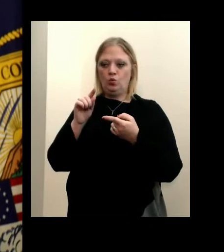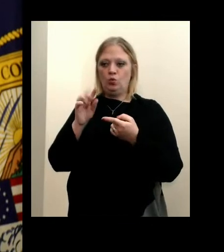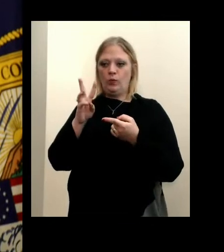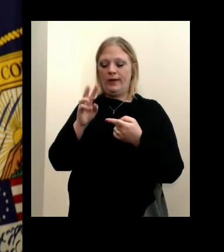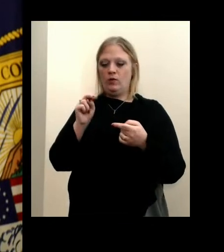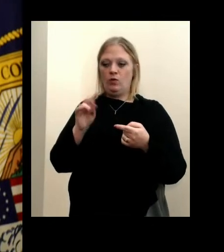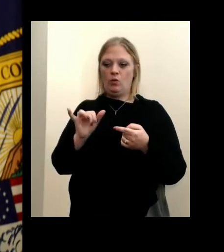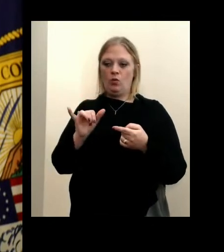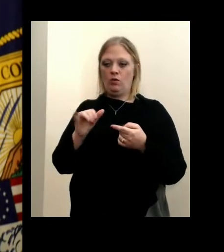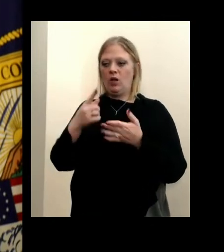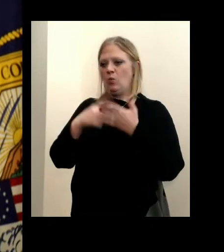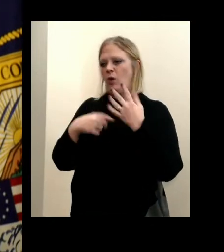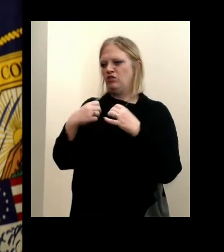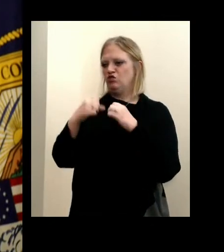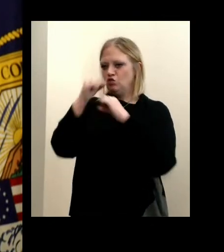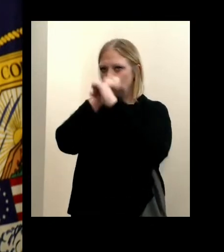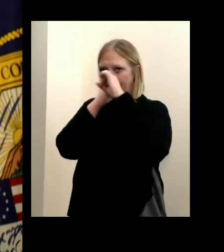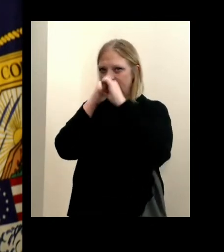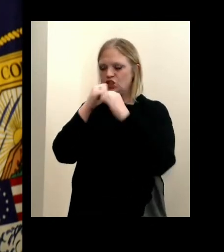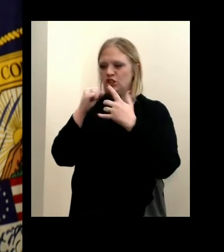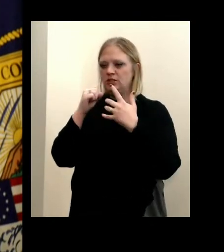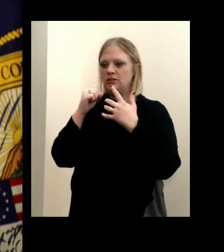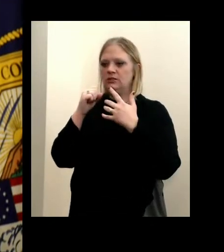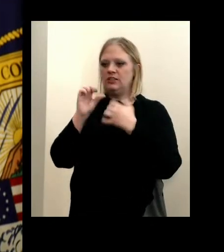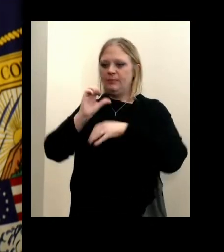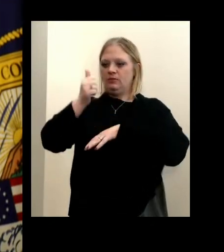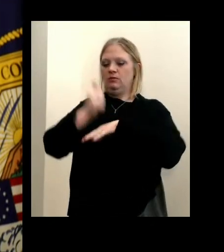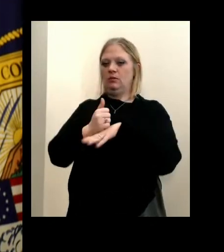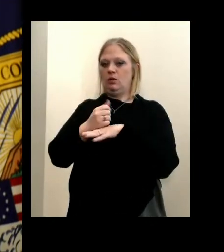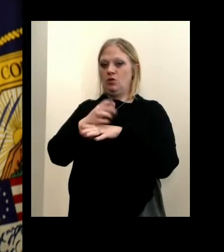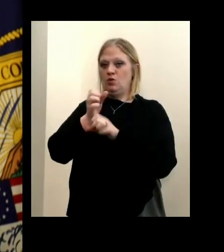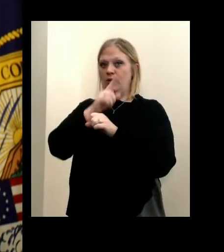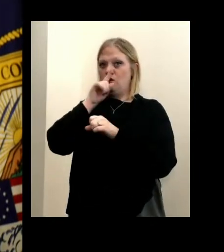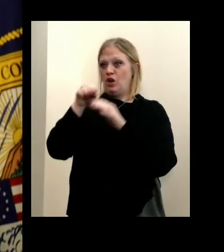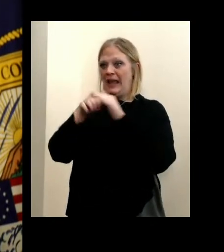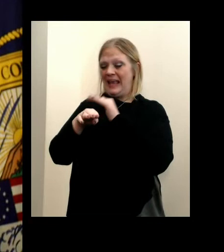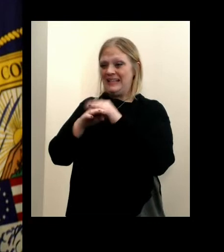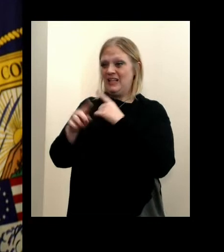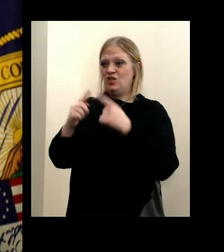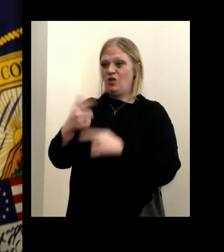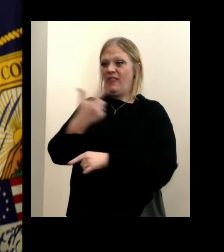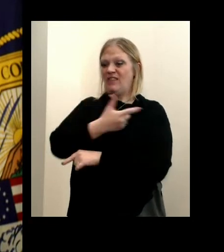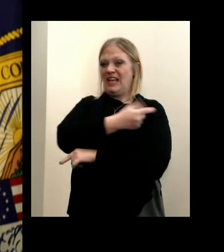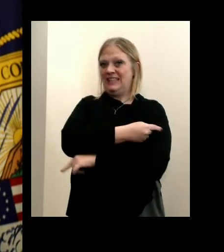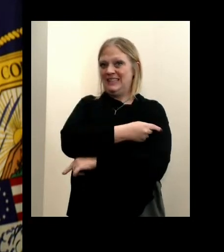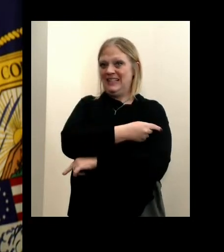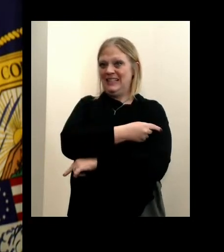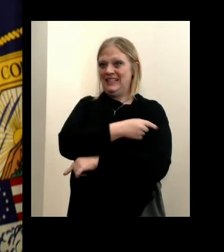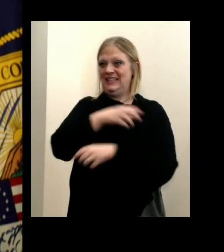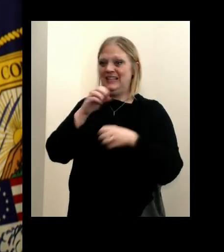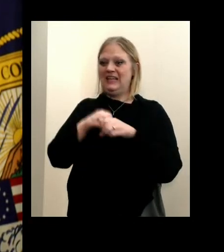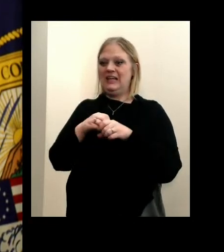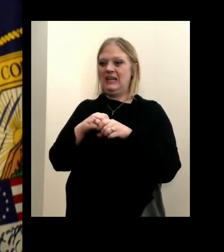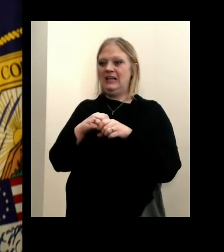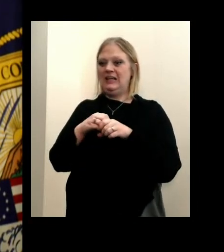what strategies have been implemented to ensure access to this vaccine in disadvantaged